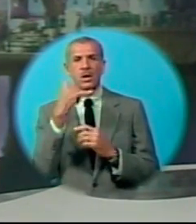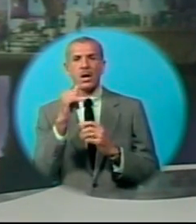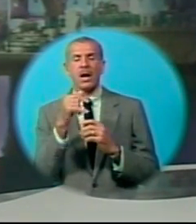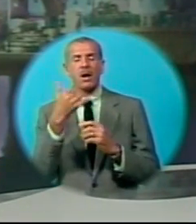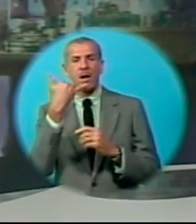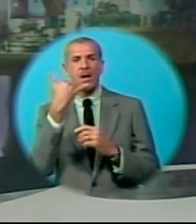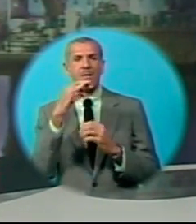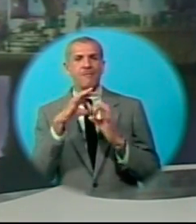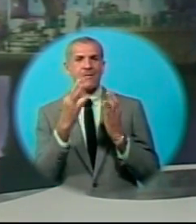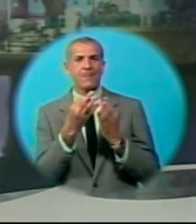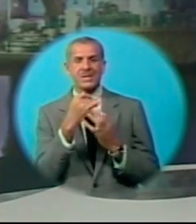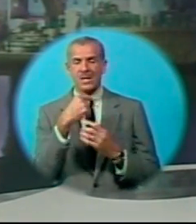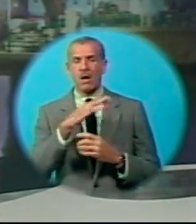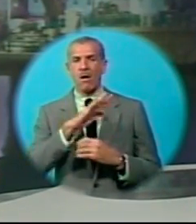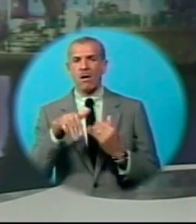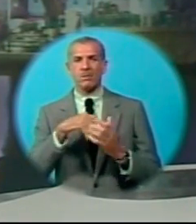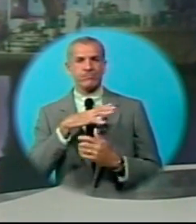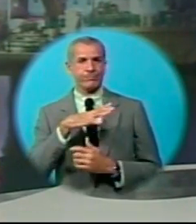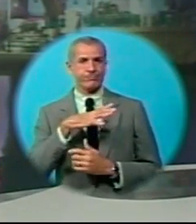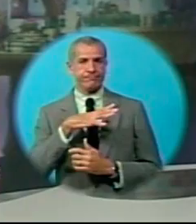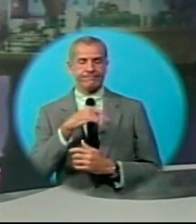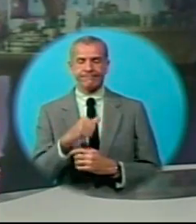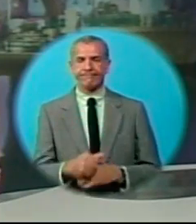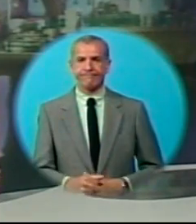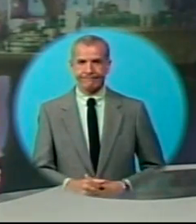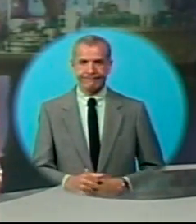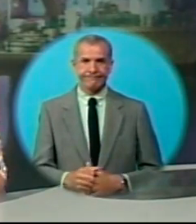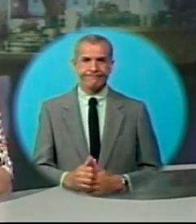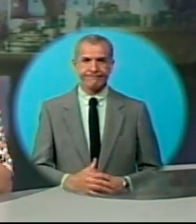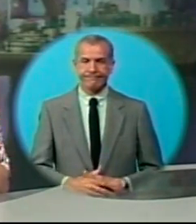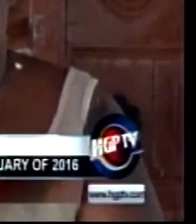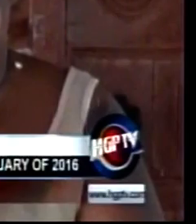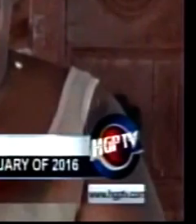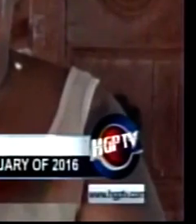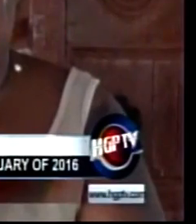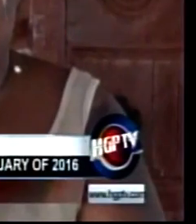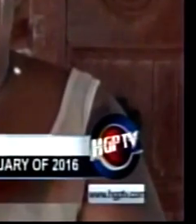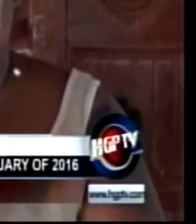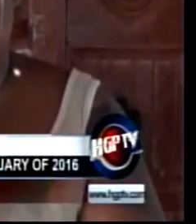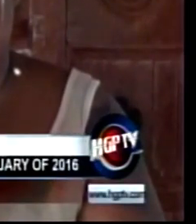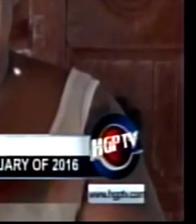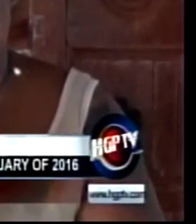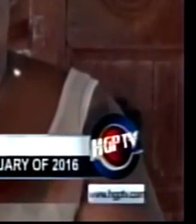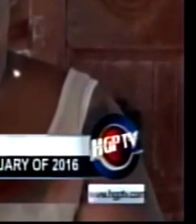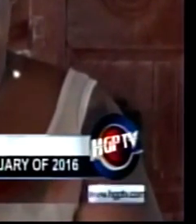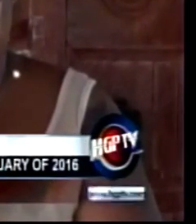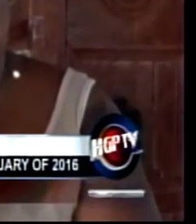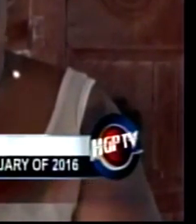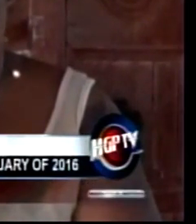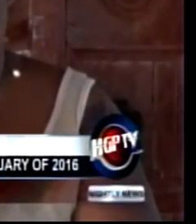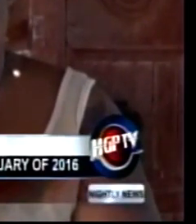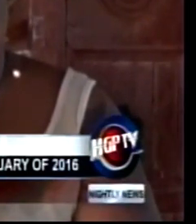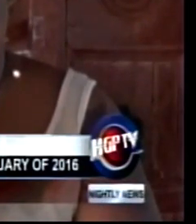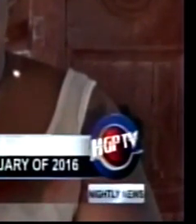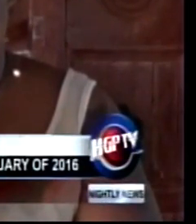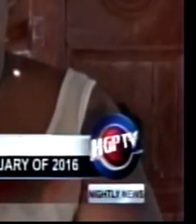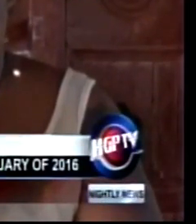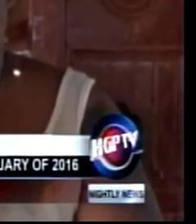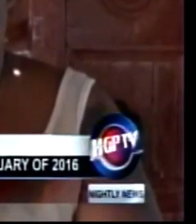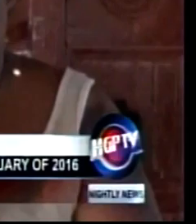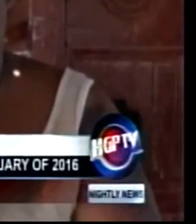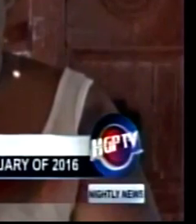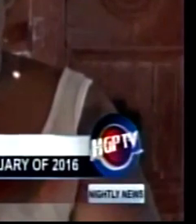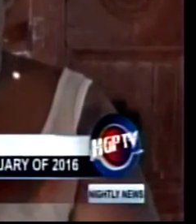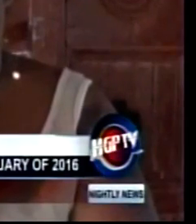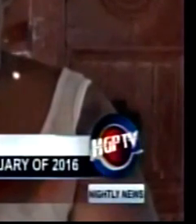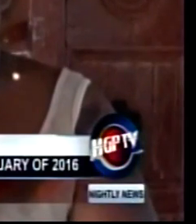all is well. Travis Chase reports. Lots of dream I get But she plenty dream.